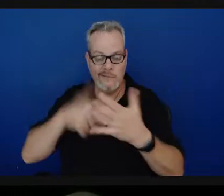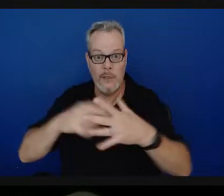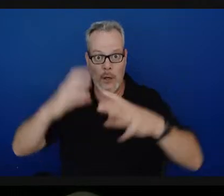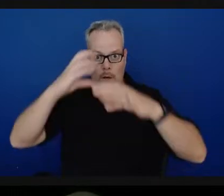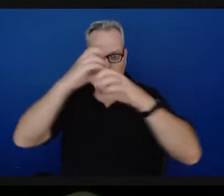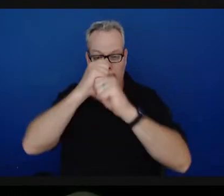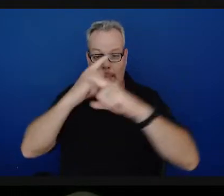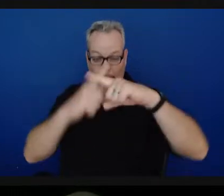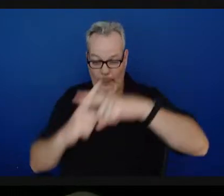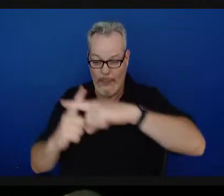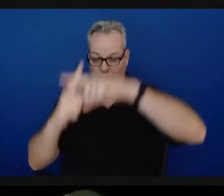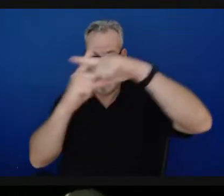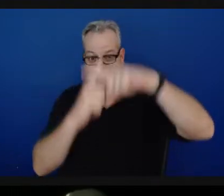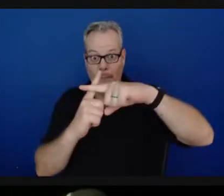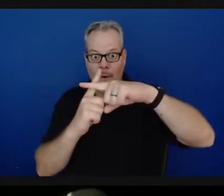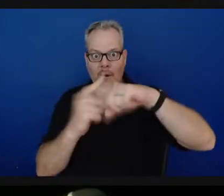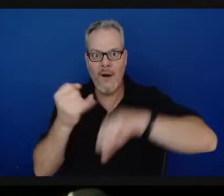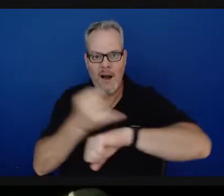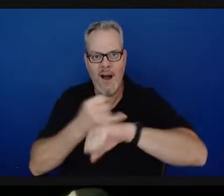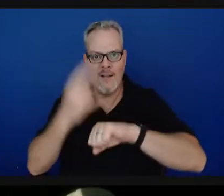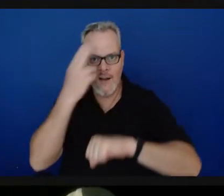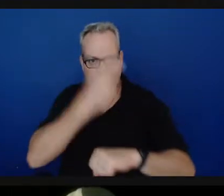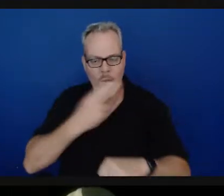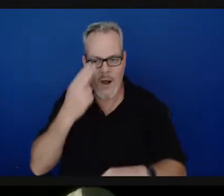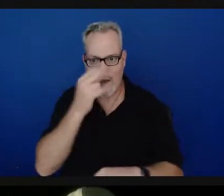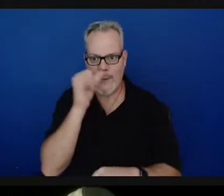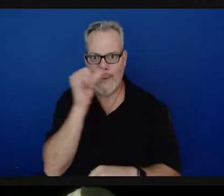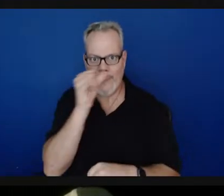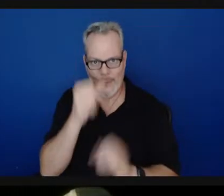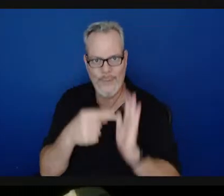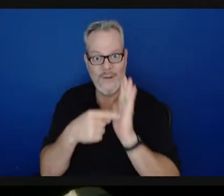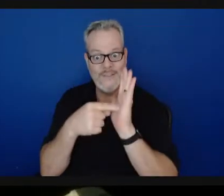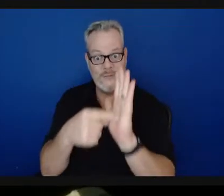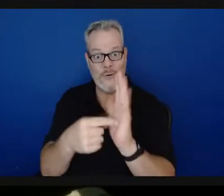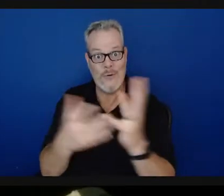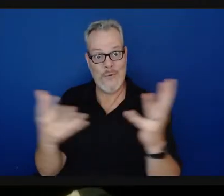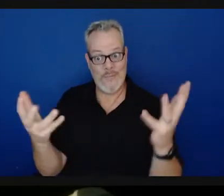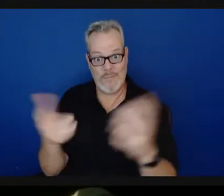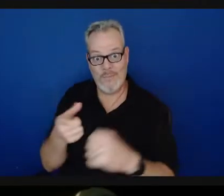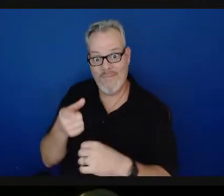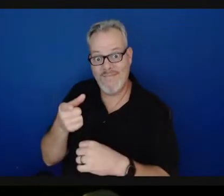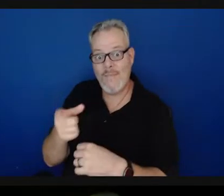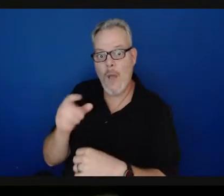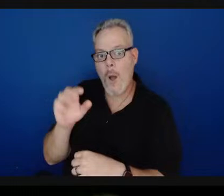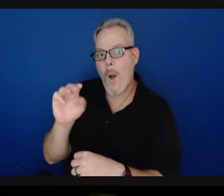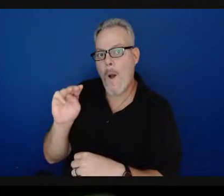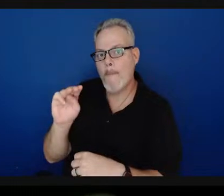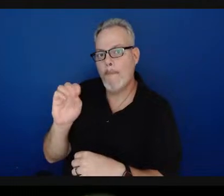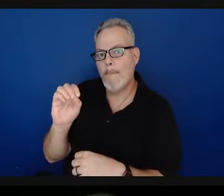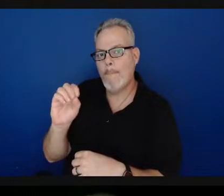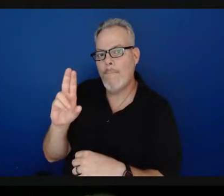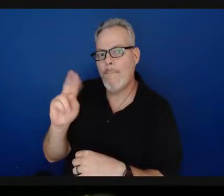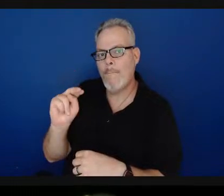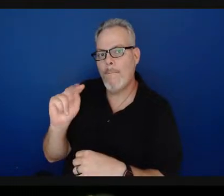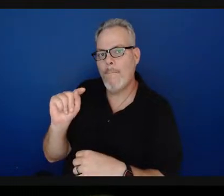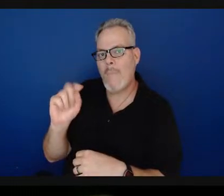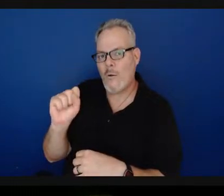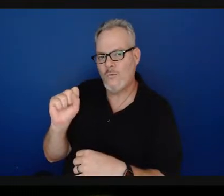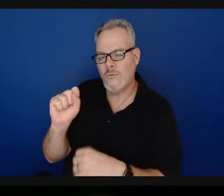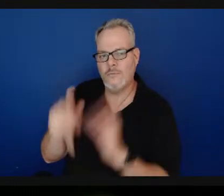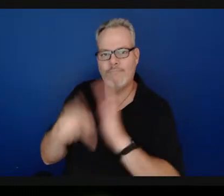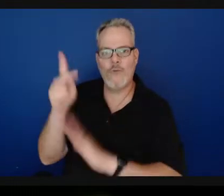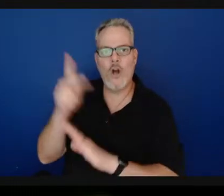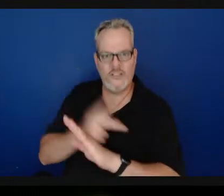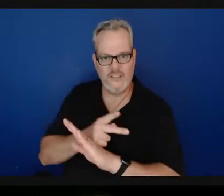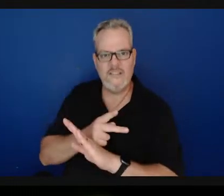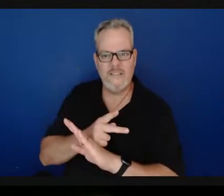the whole island here. And I thought I could pull out, this is the Mounts project. We usually look at this for our INSAR. I don't have anything new to show you there, but we can